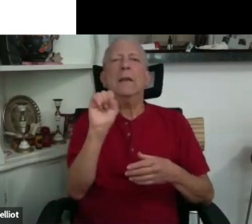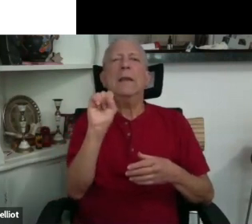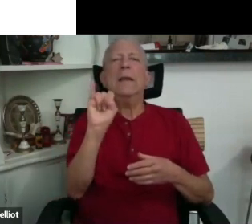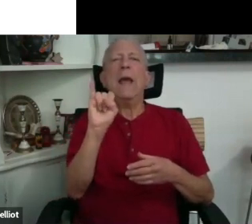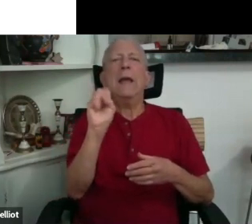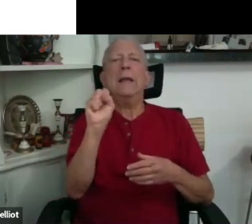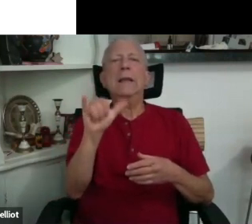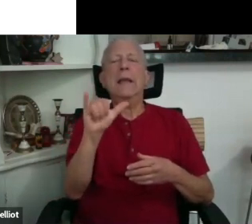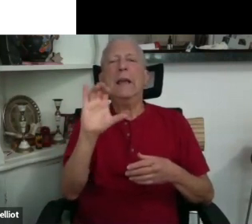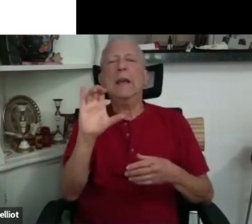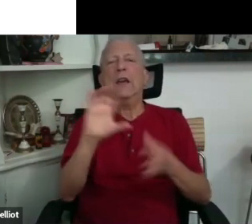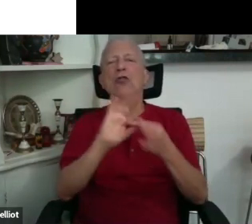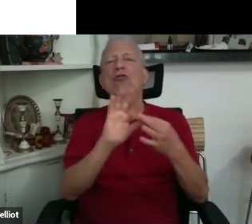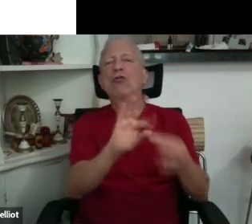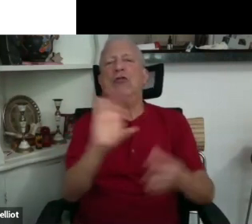and